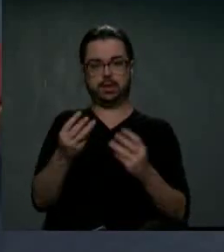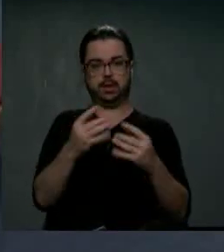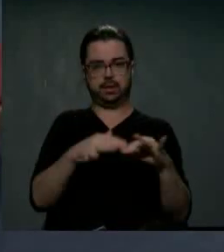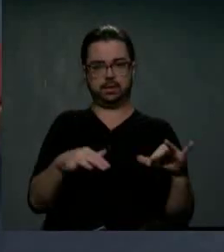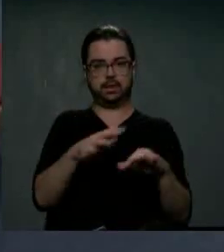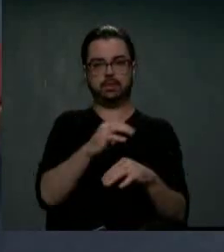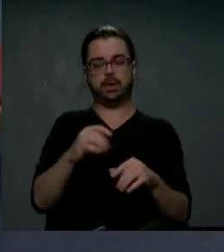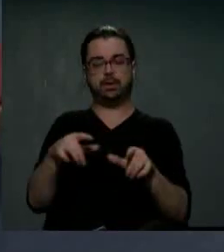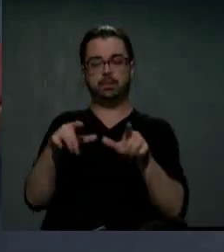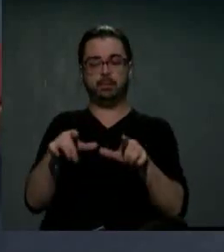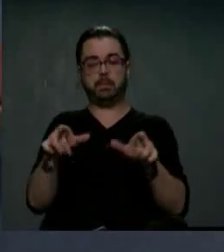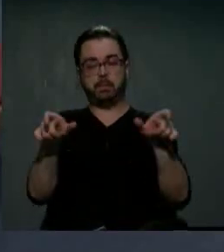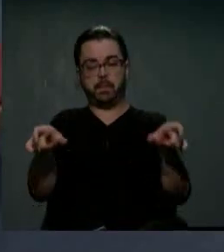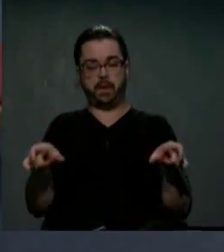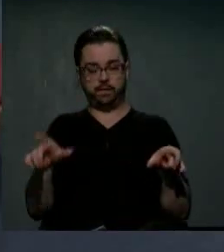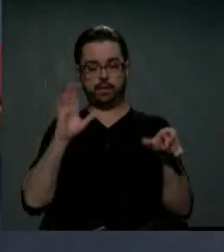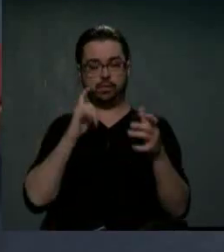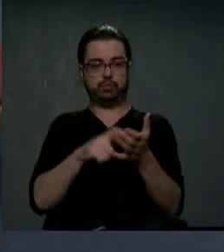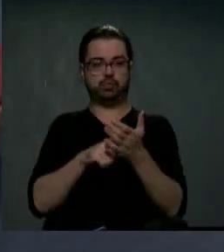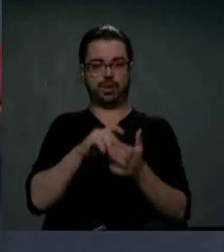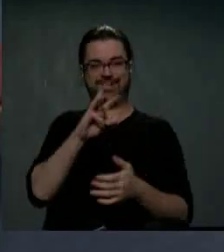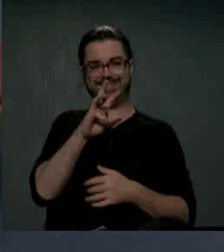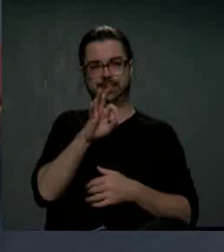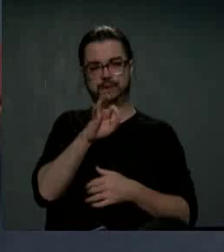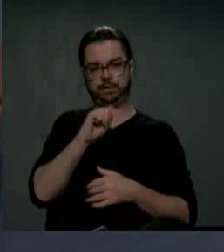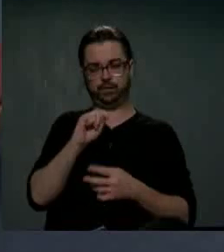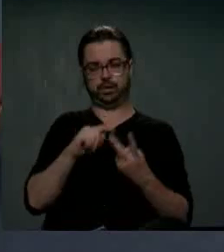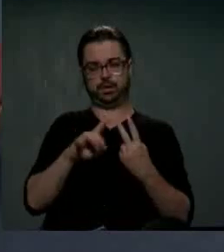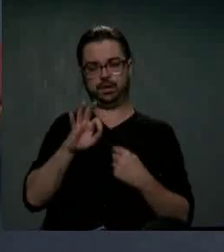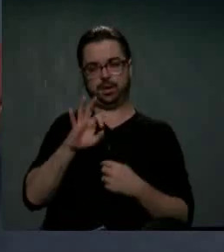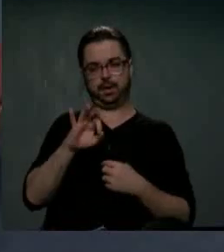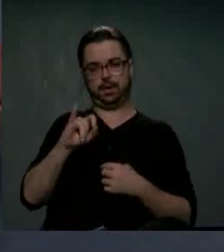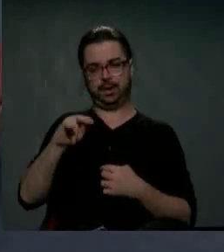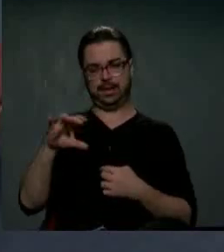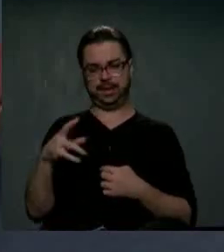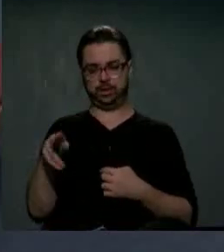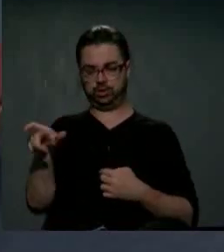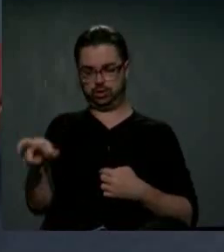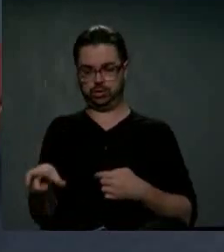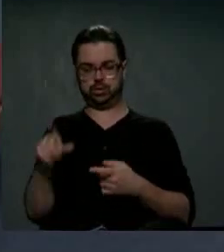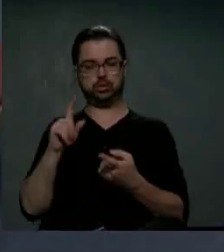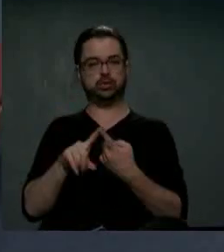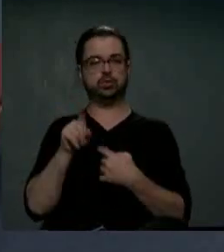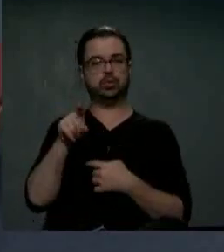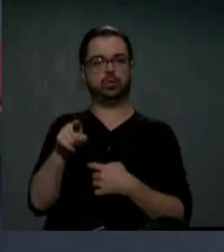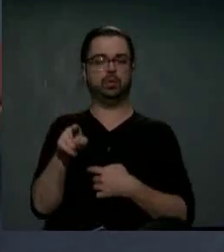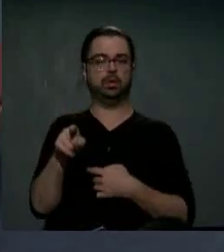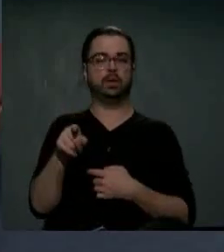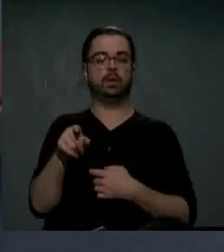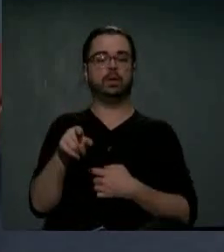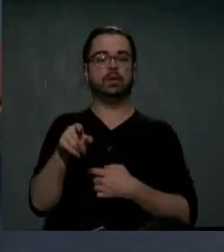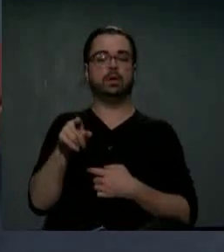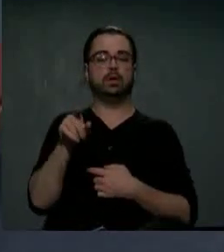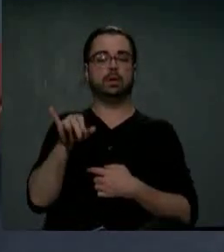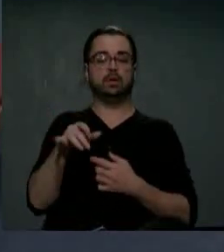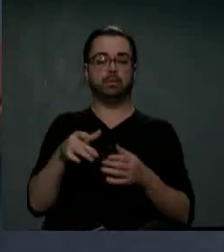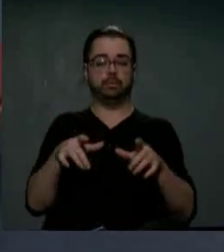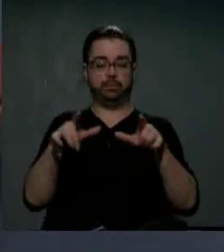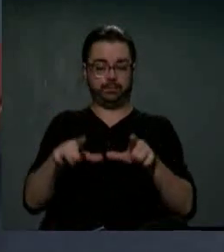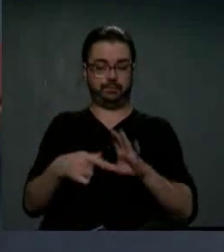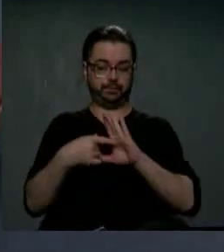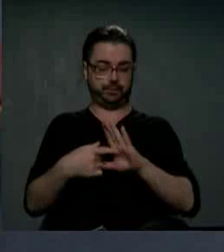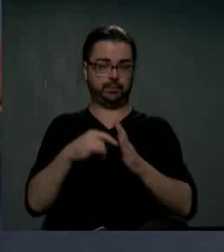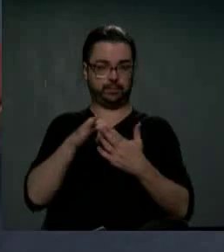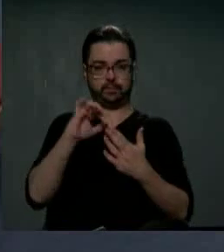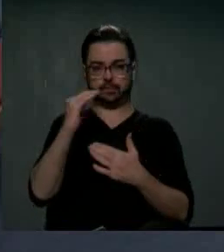require a 6 foot 9 inch landscape strip adjacent to the paved area. The plan indicates a landscape strip which appears to be less